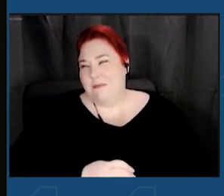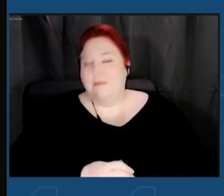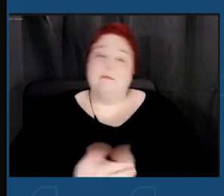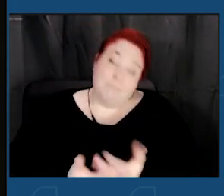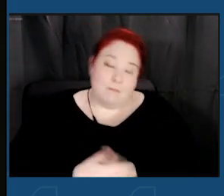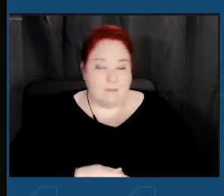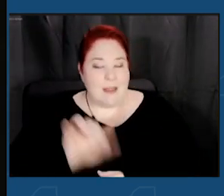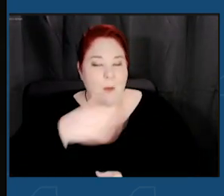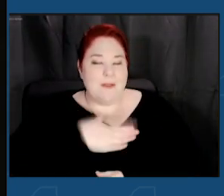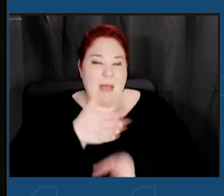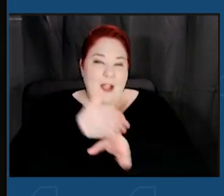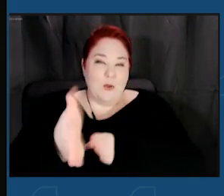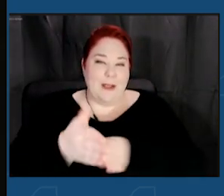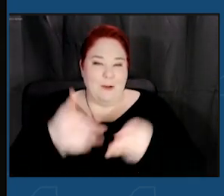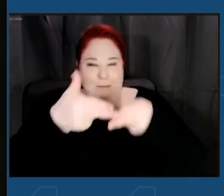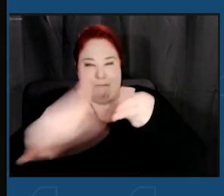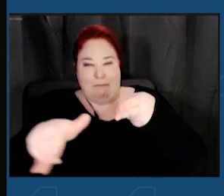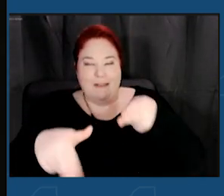I tried.